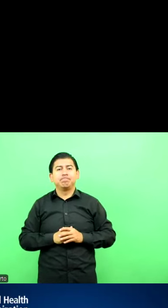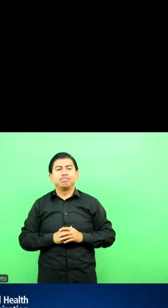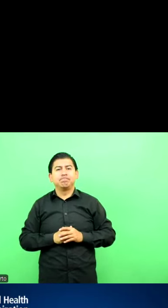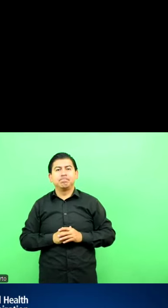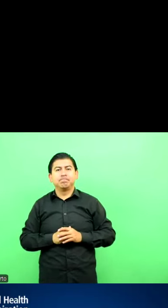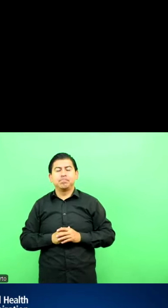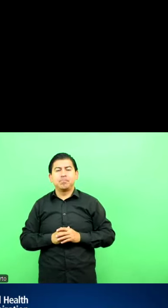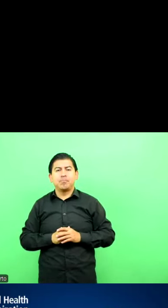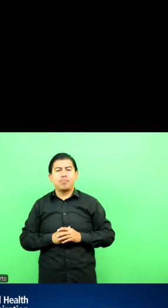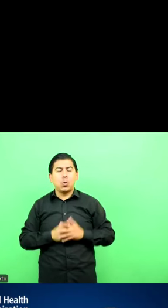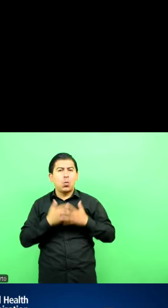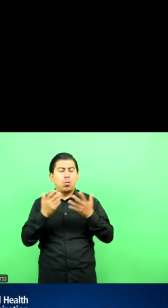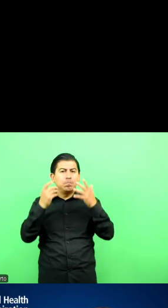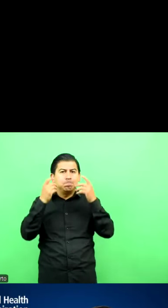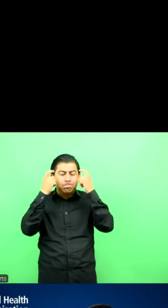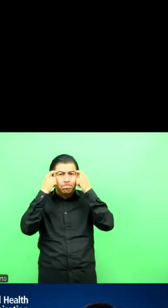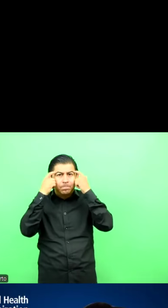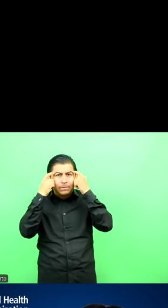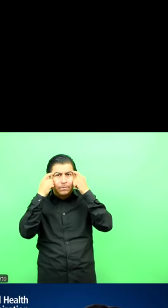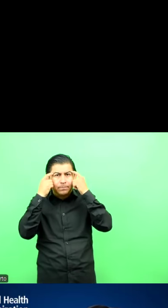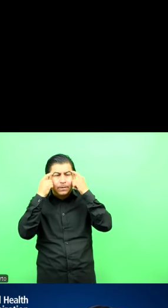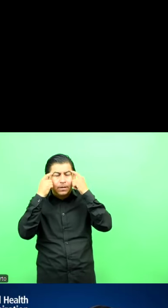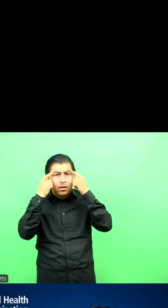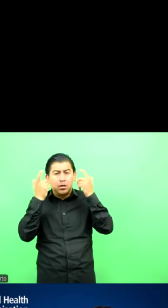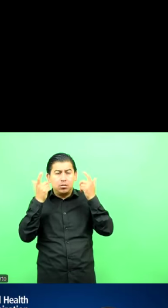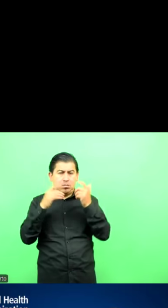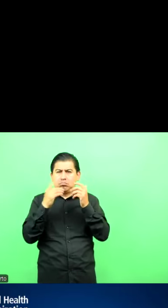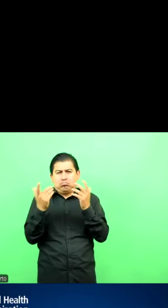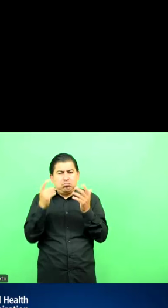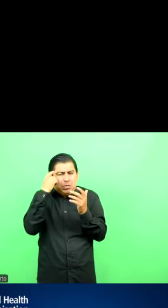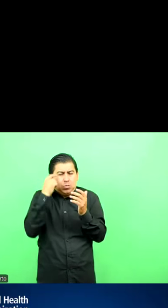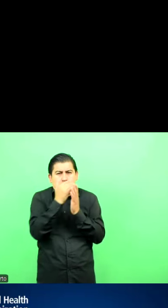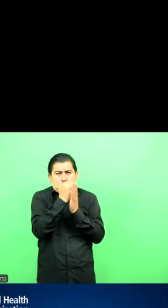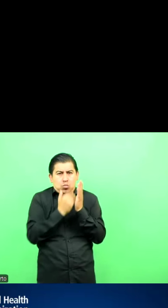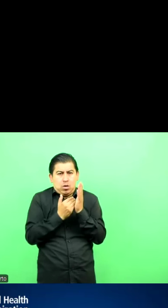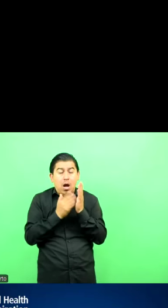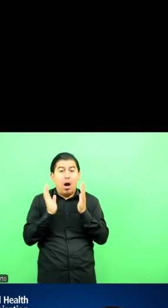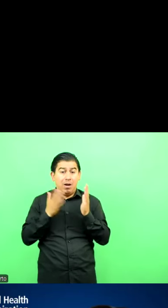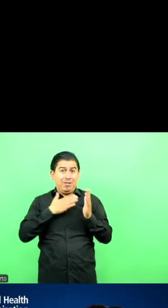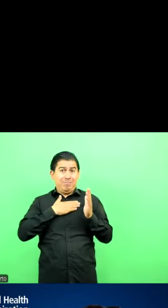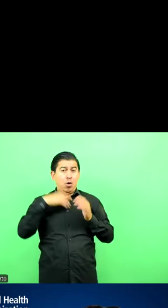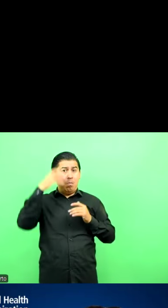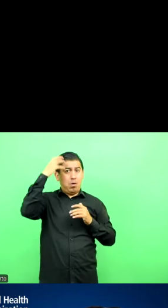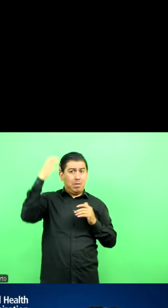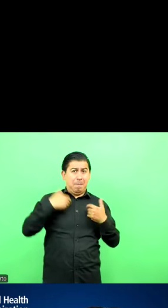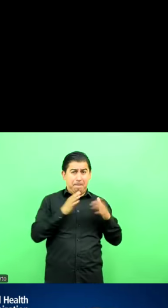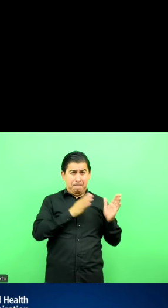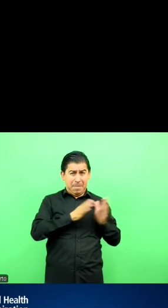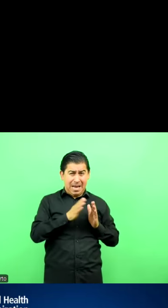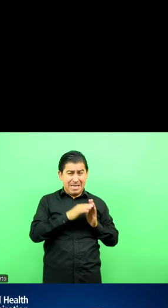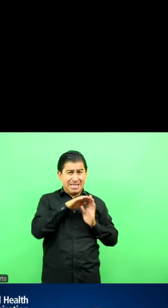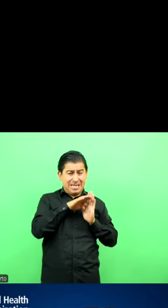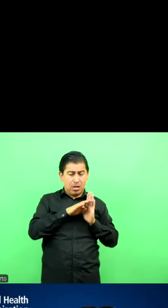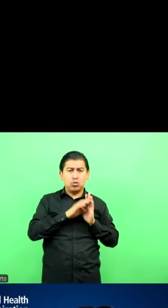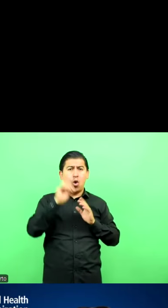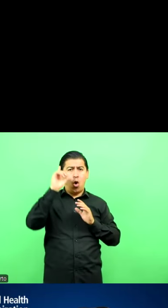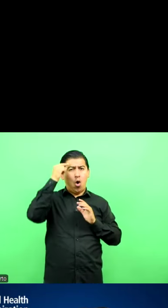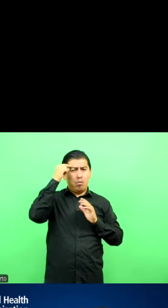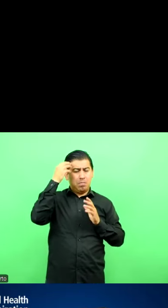policy plans and community, policy plans and also communication strategy and then